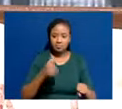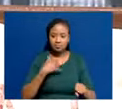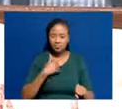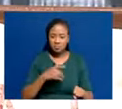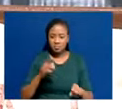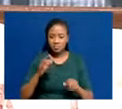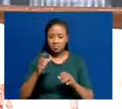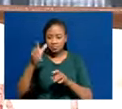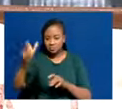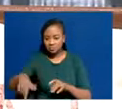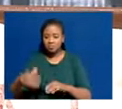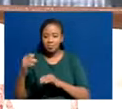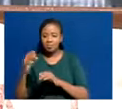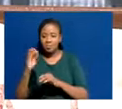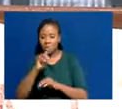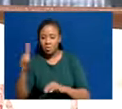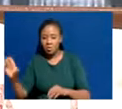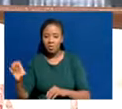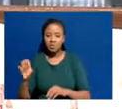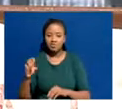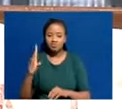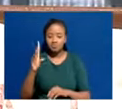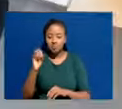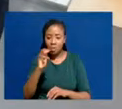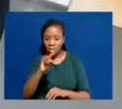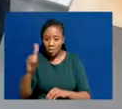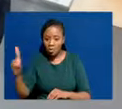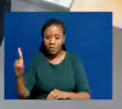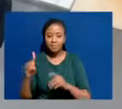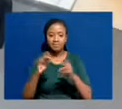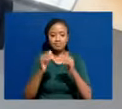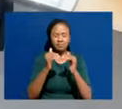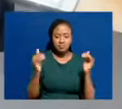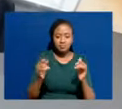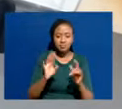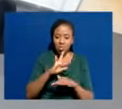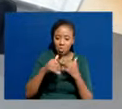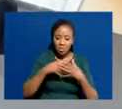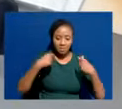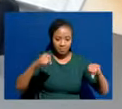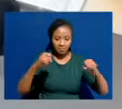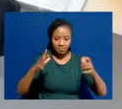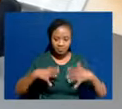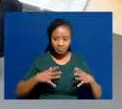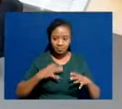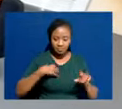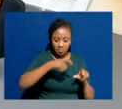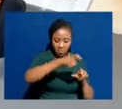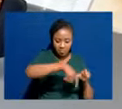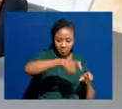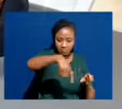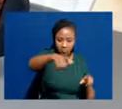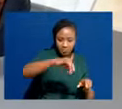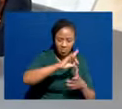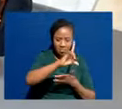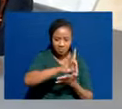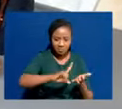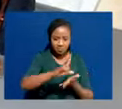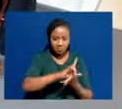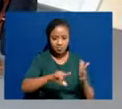numbers, even numbers. To help e-commerce, all our guys in Boda Boda, we've marked for them spots in town. They used to be chased, like as